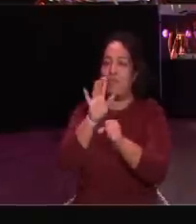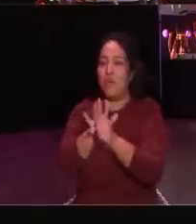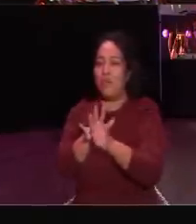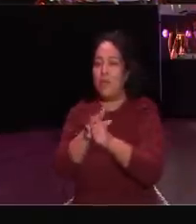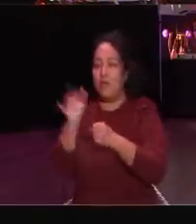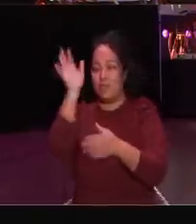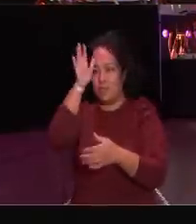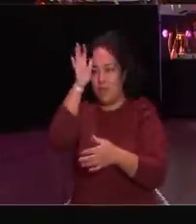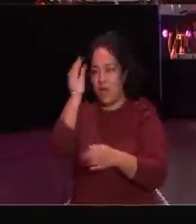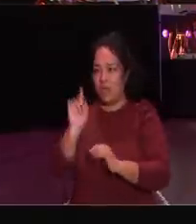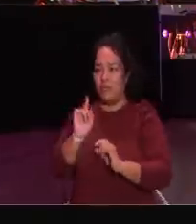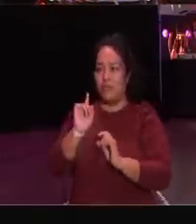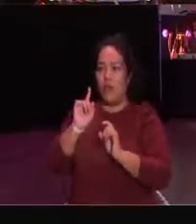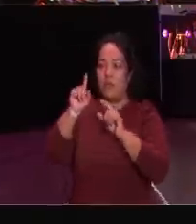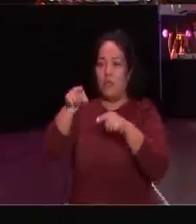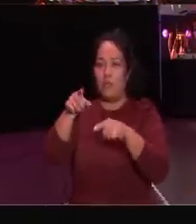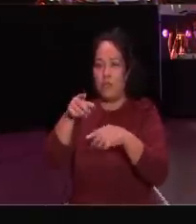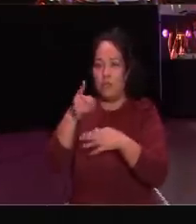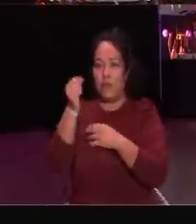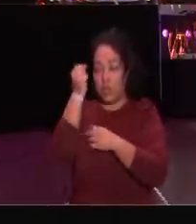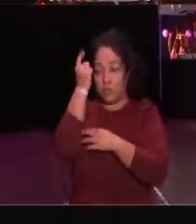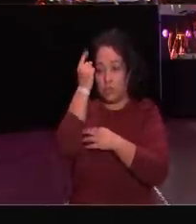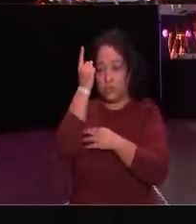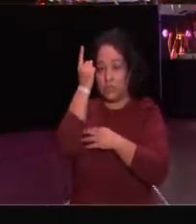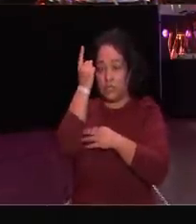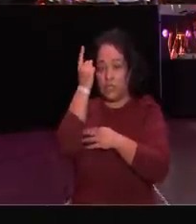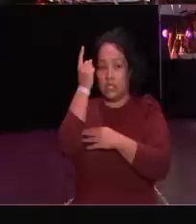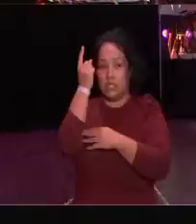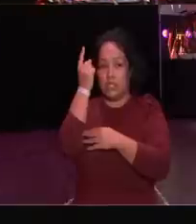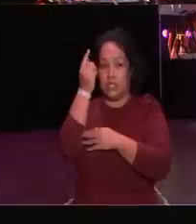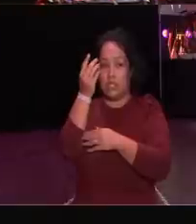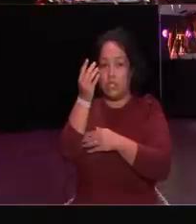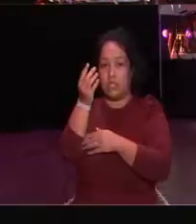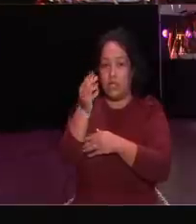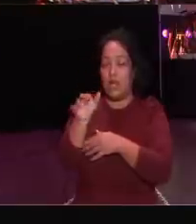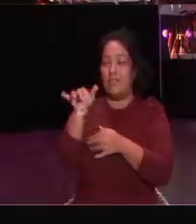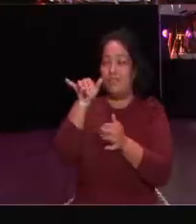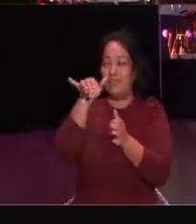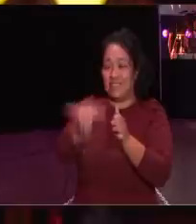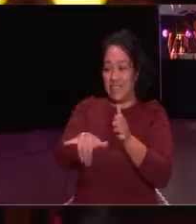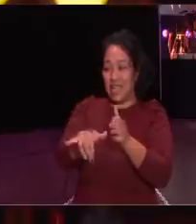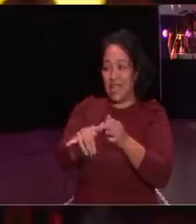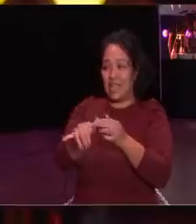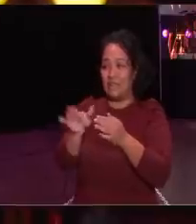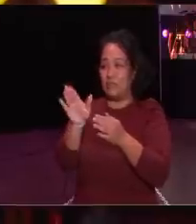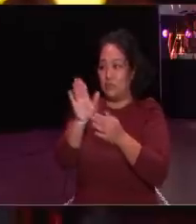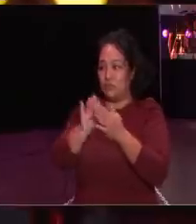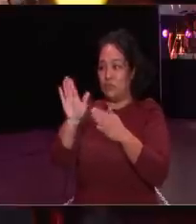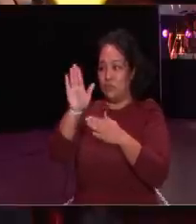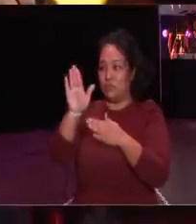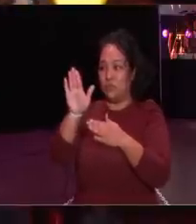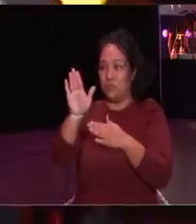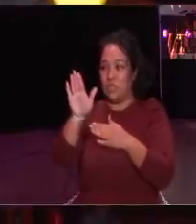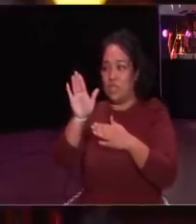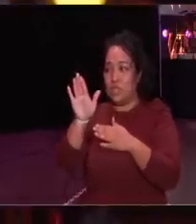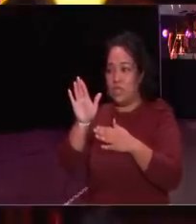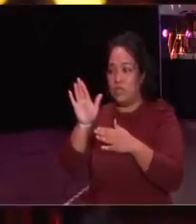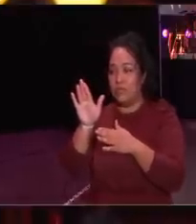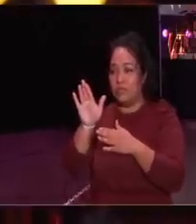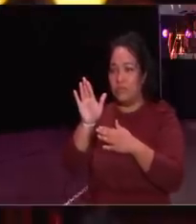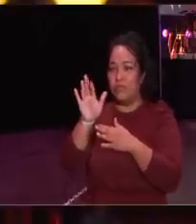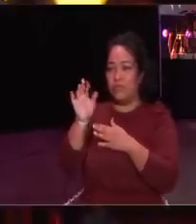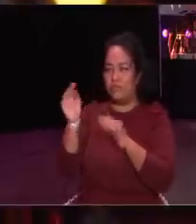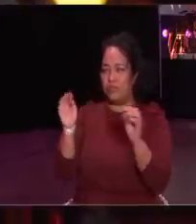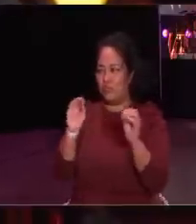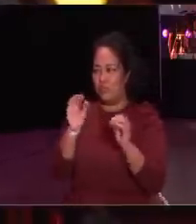upon pero entiendan esto. You. But understand this. Quédense en Jerusalén. Stay in Jerusalem. No se animen a hacer nada. Don't do